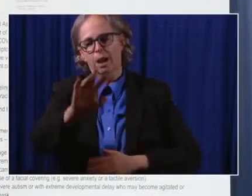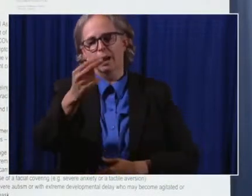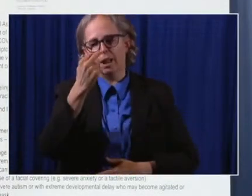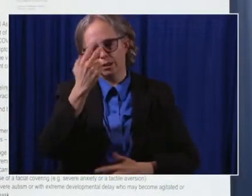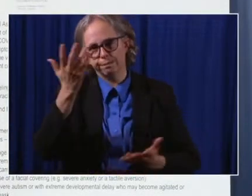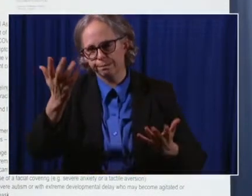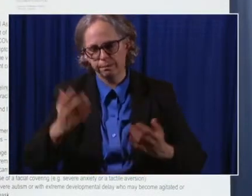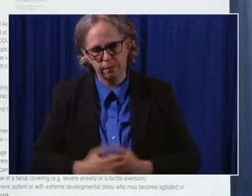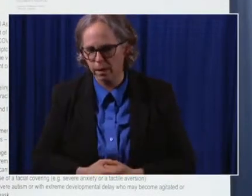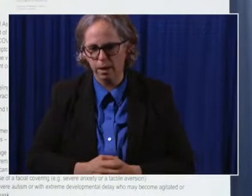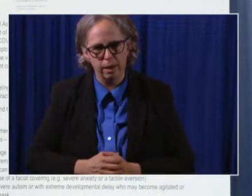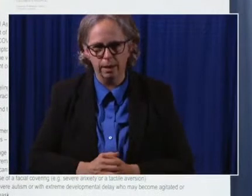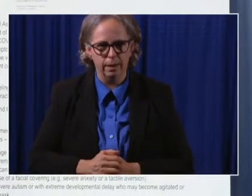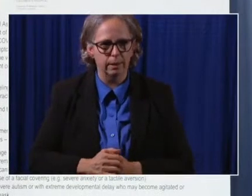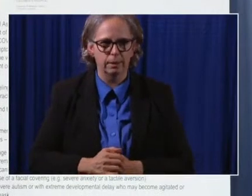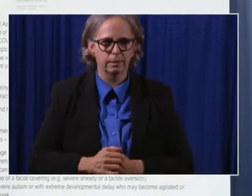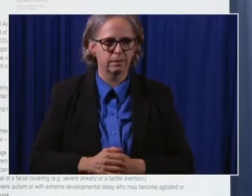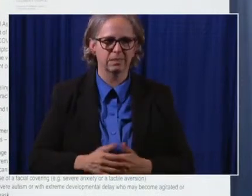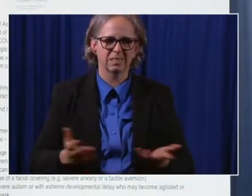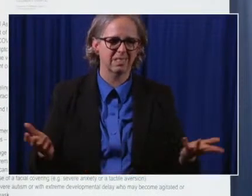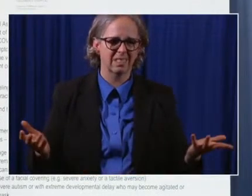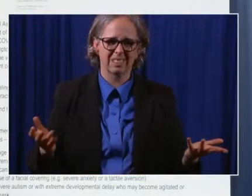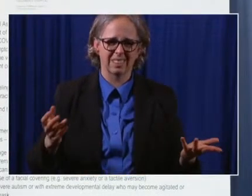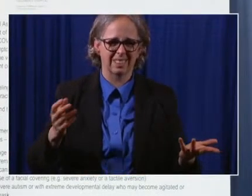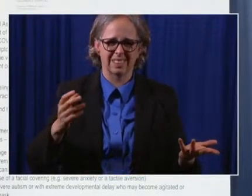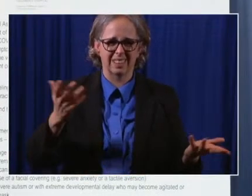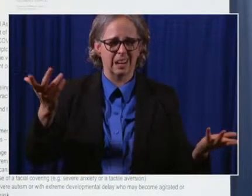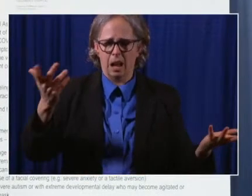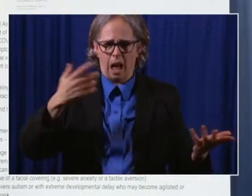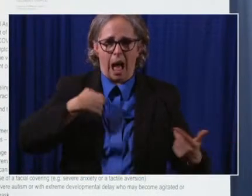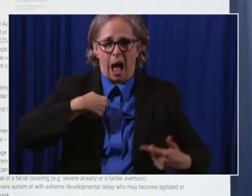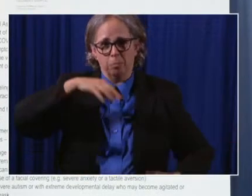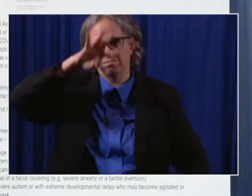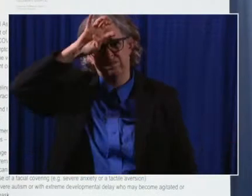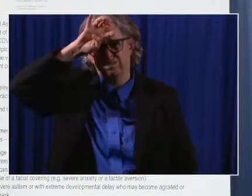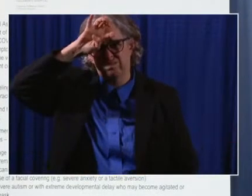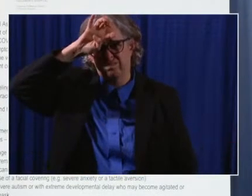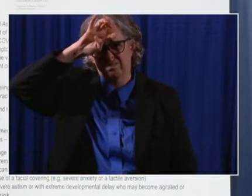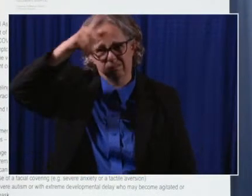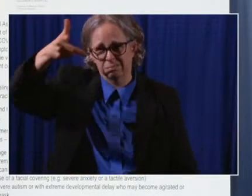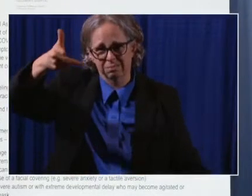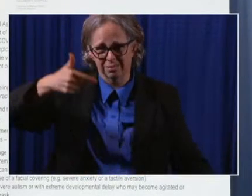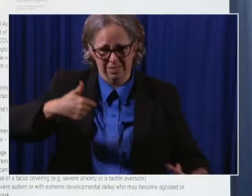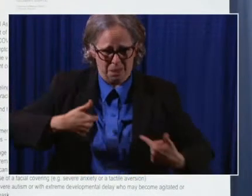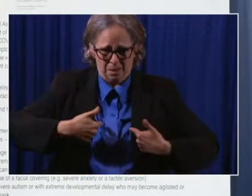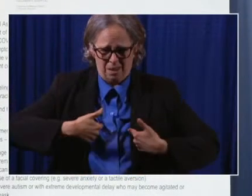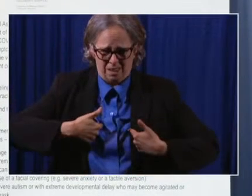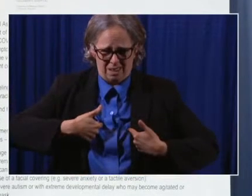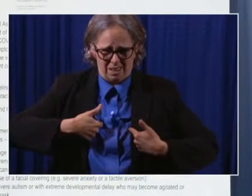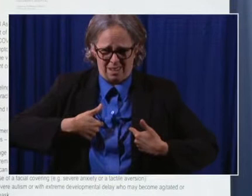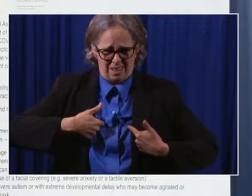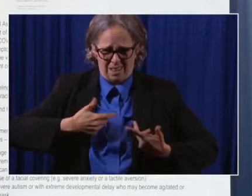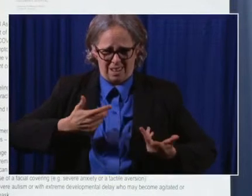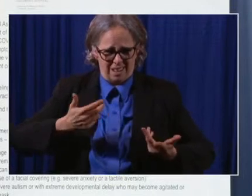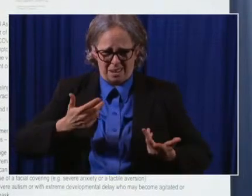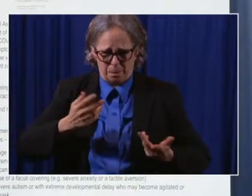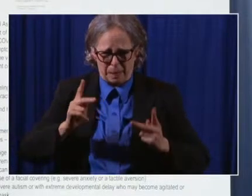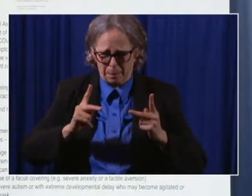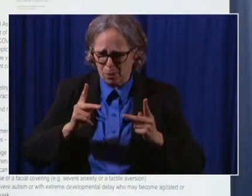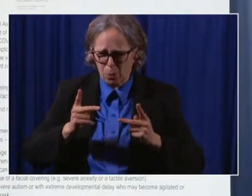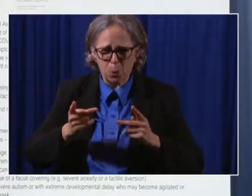It's a mind-boggling number. I think about the deaths, think about the people who have died by